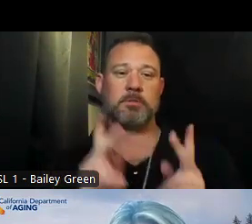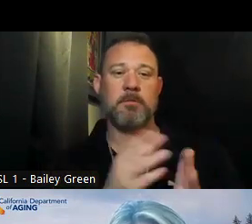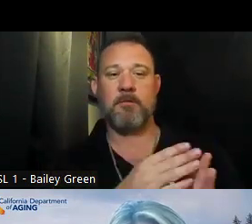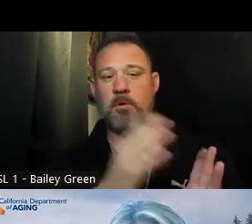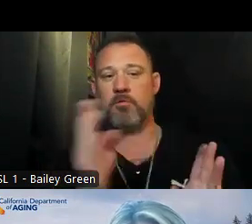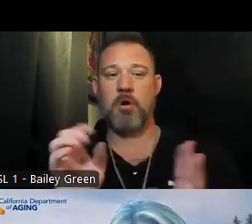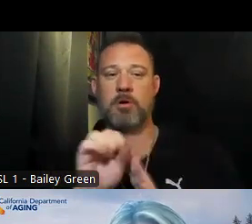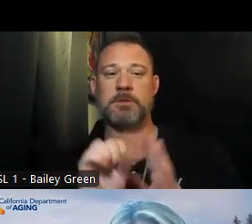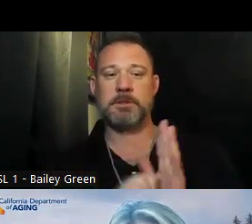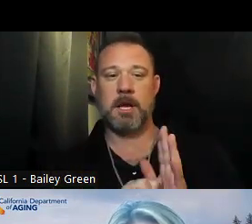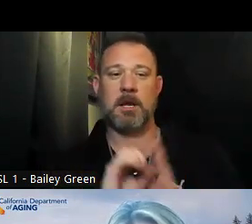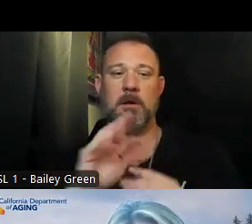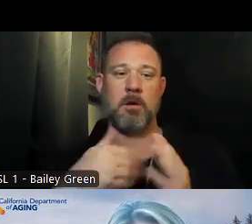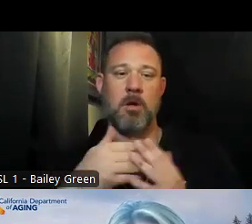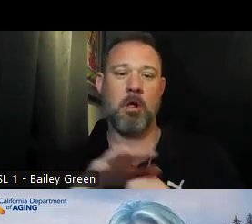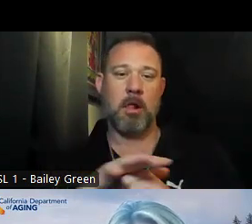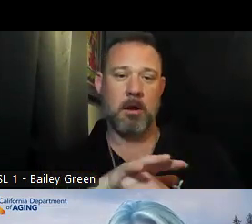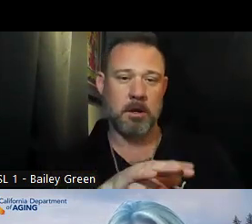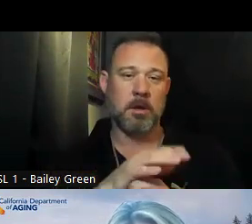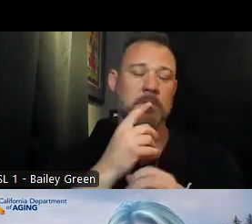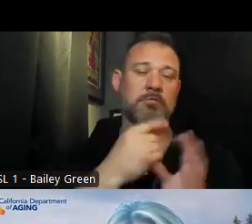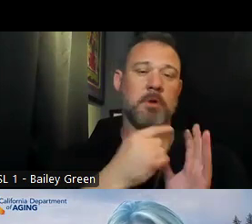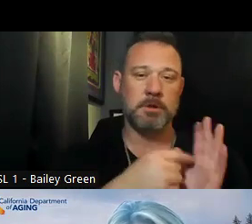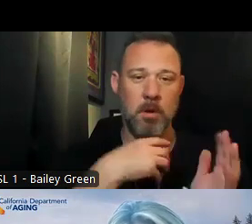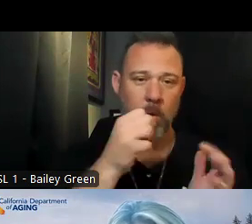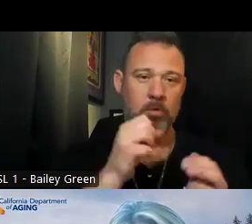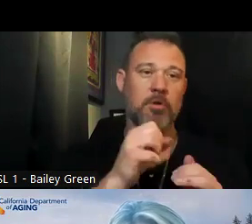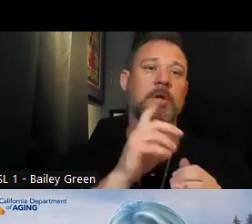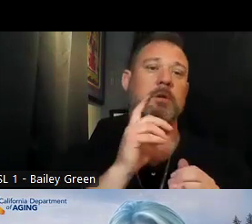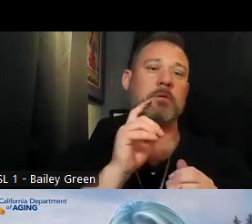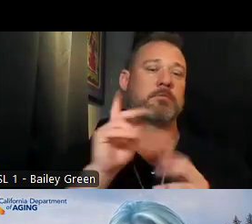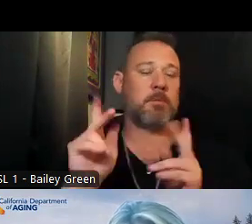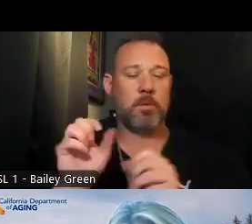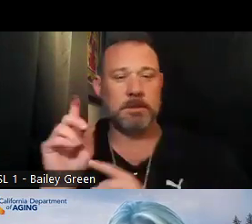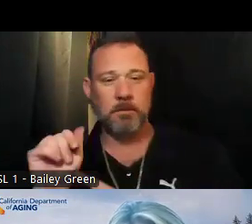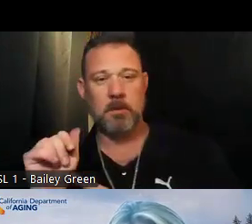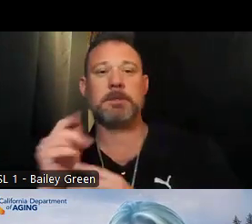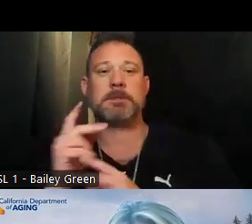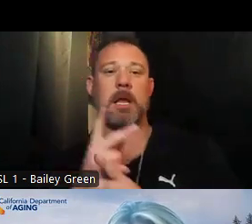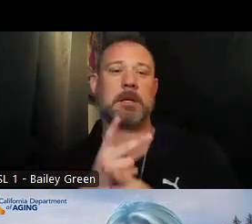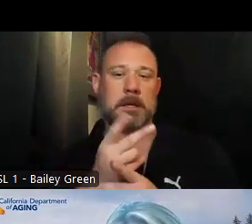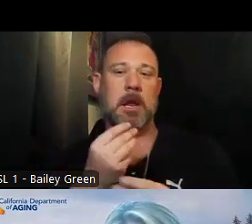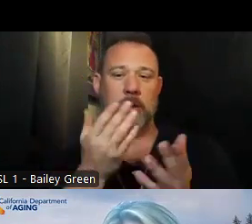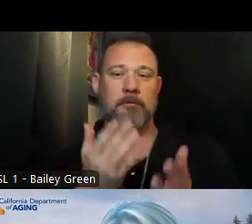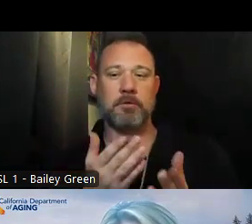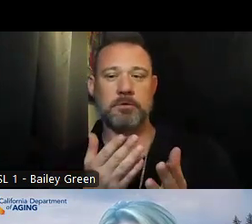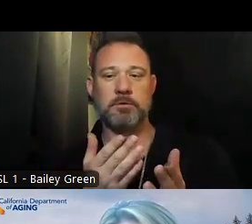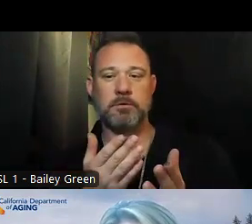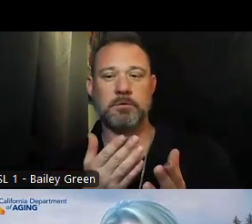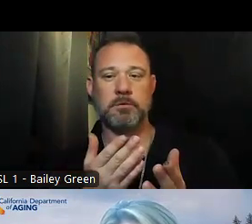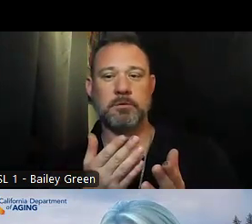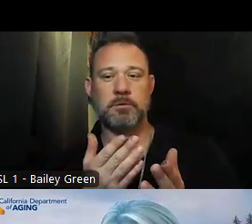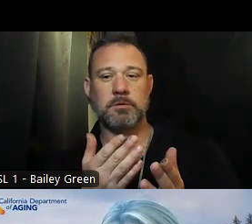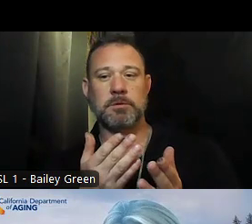the state in all areas, representing older adults, people with disabilities, and caregivers from across the state that